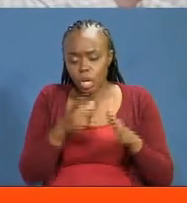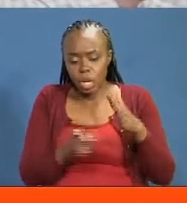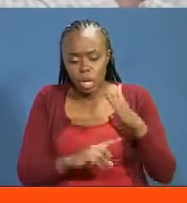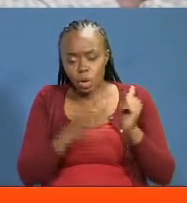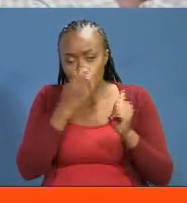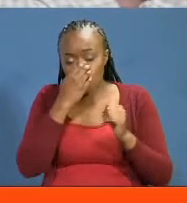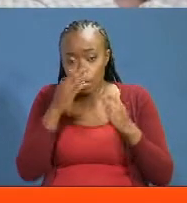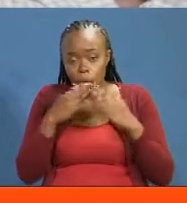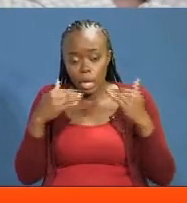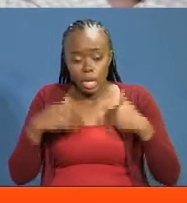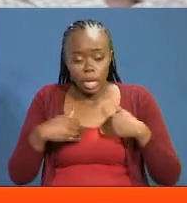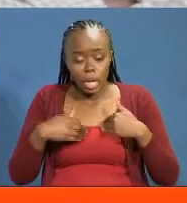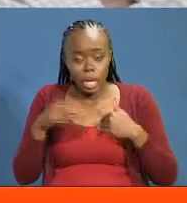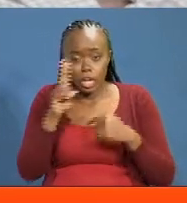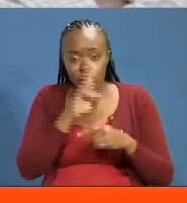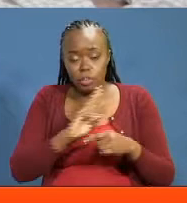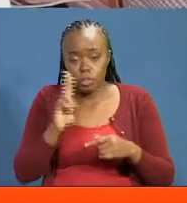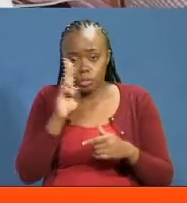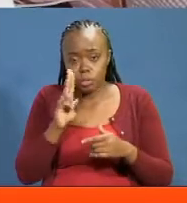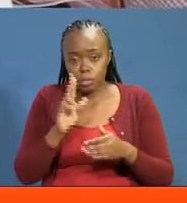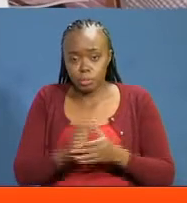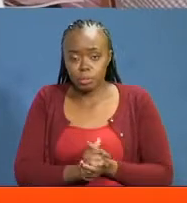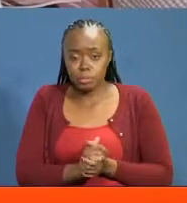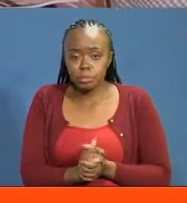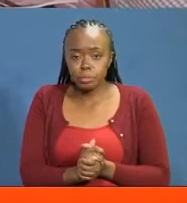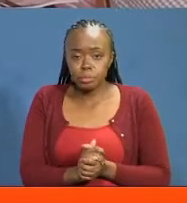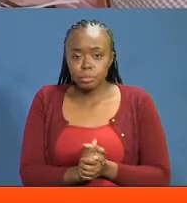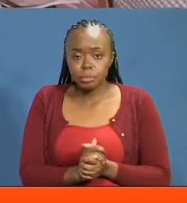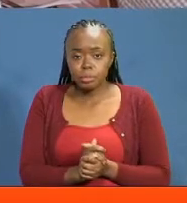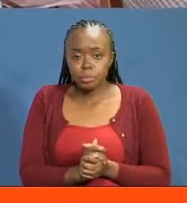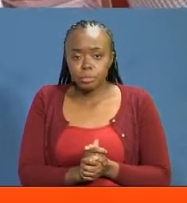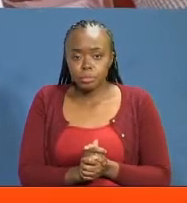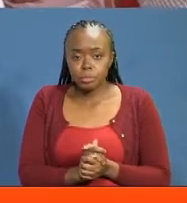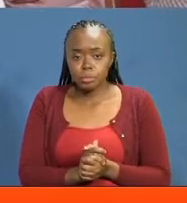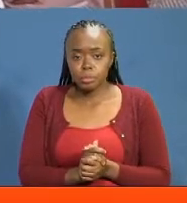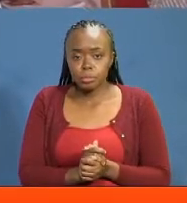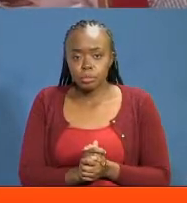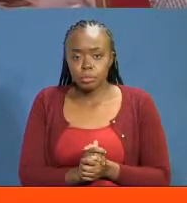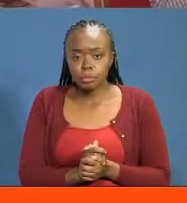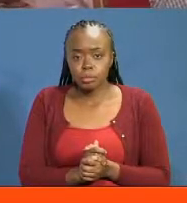to access Uganda. Emmanuel Kutosi, KUTV.